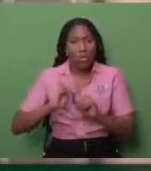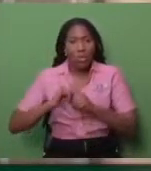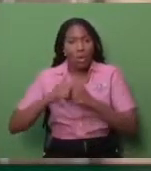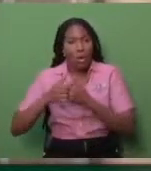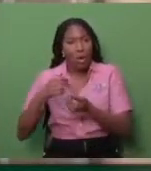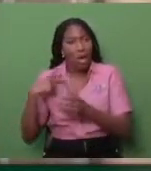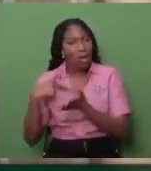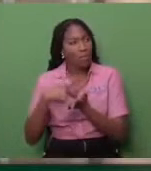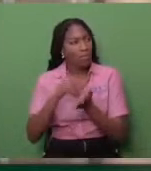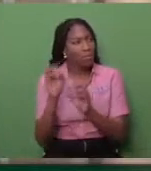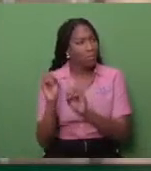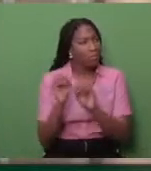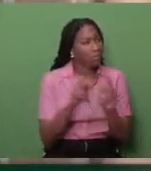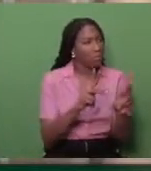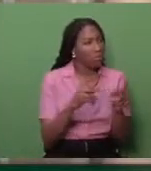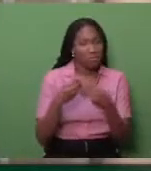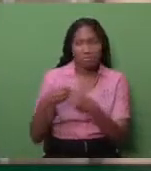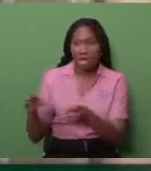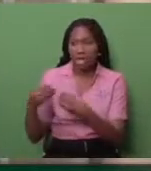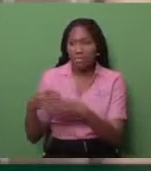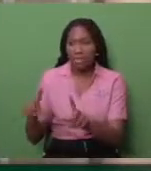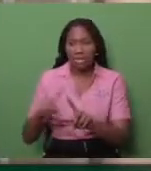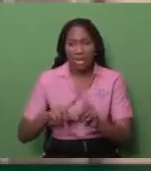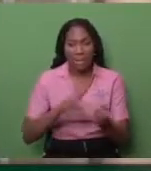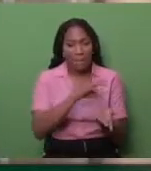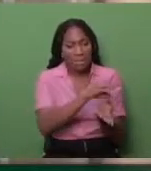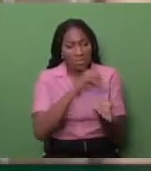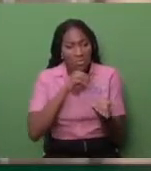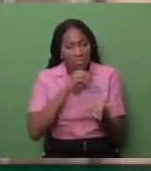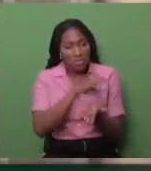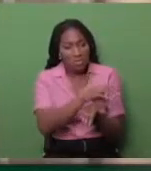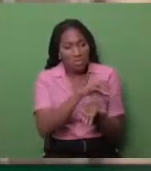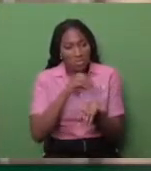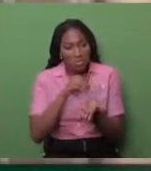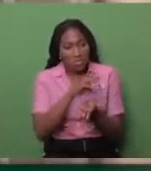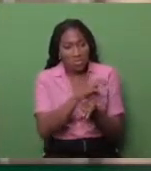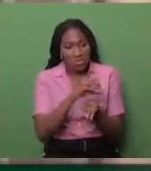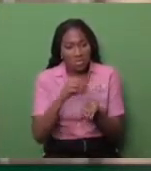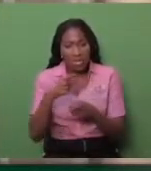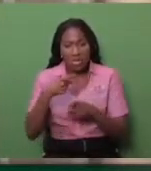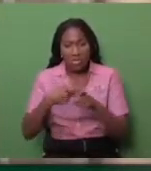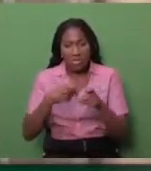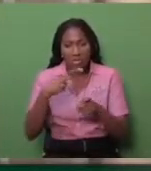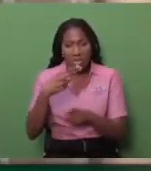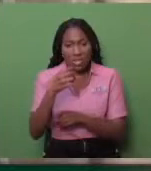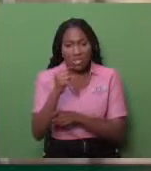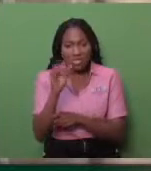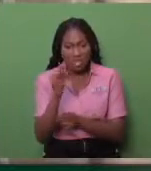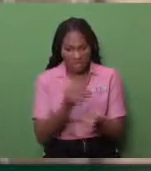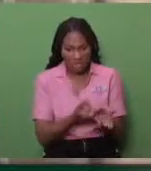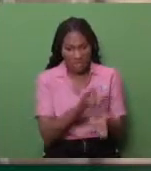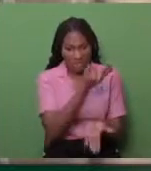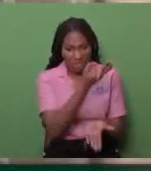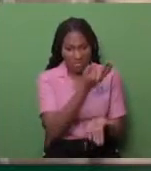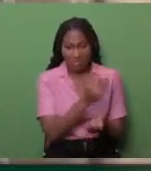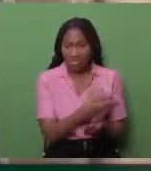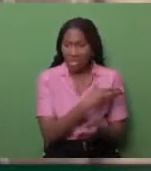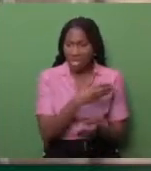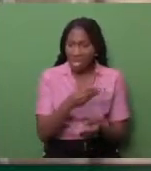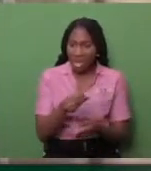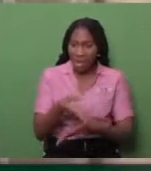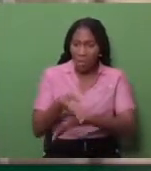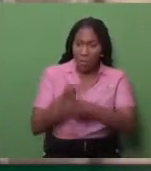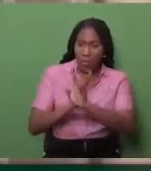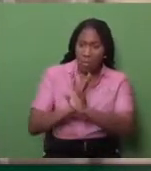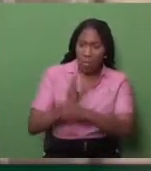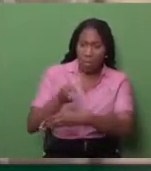how? Taking from the safety net from the HSF and increasing borrowings.